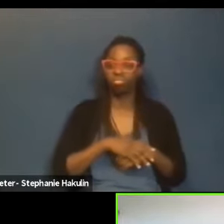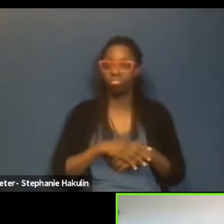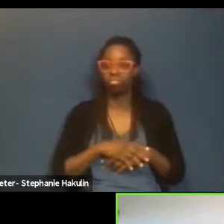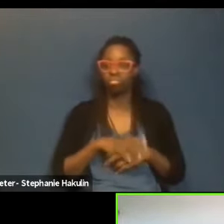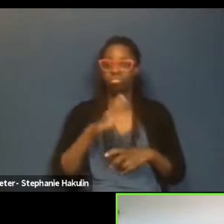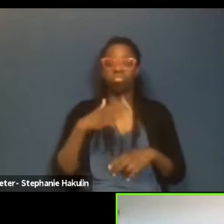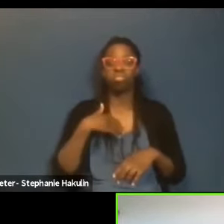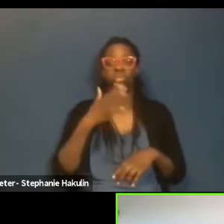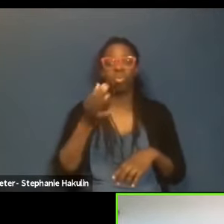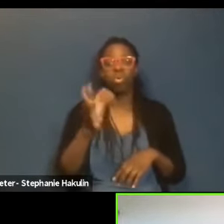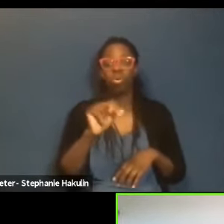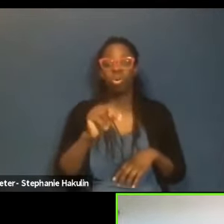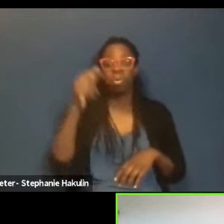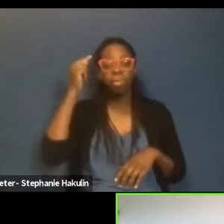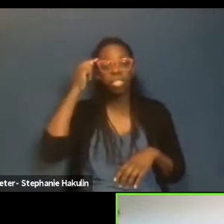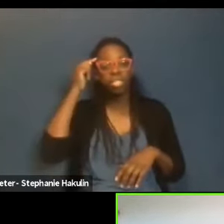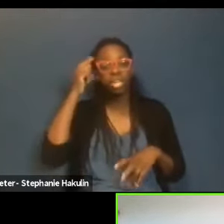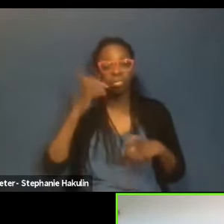mind.